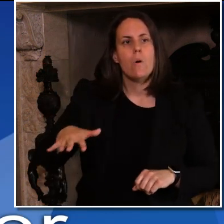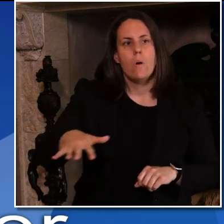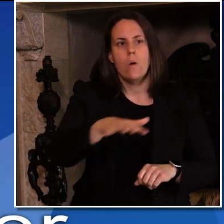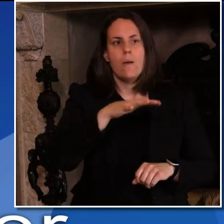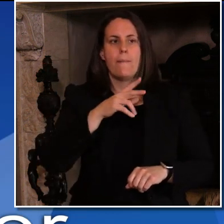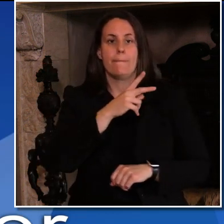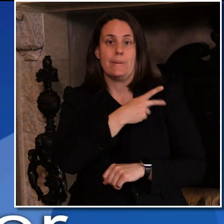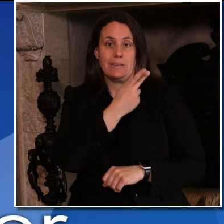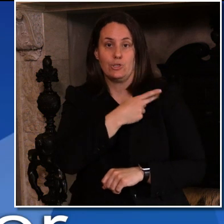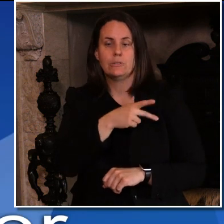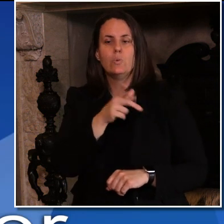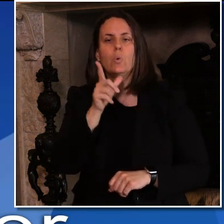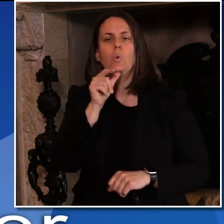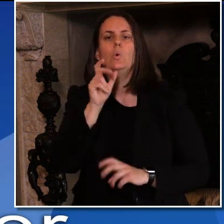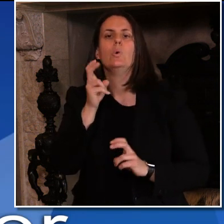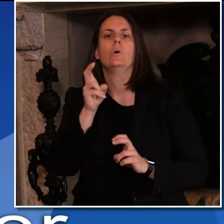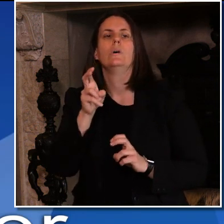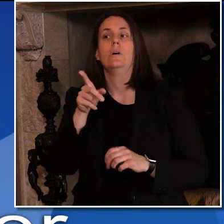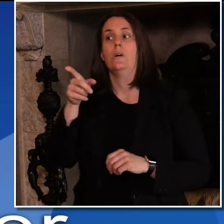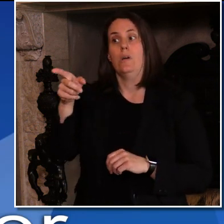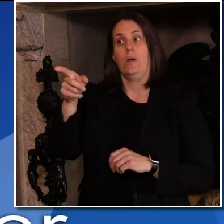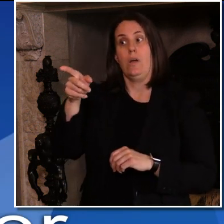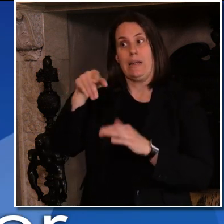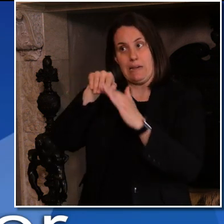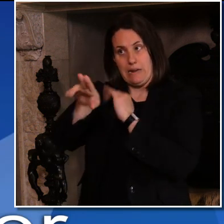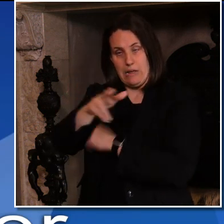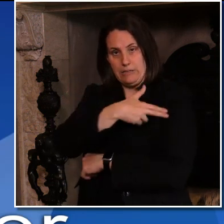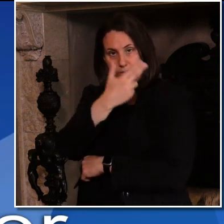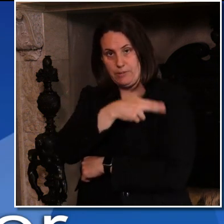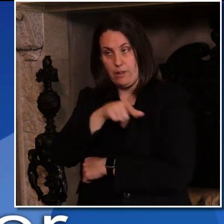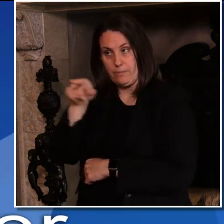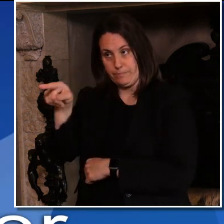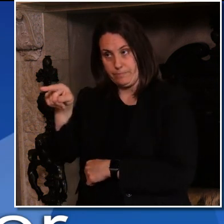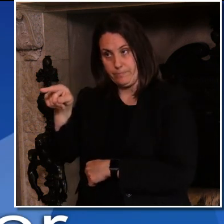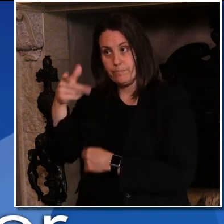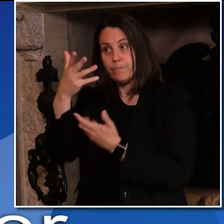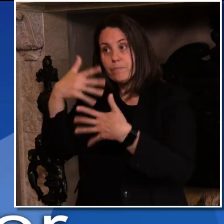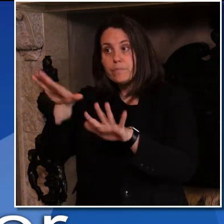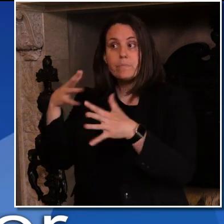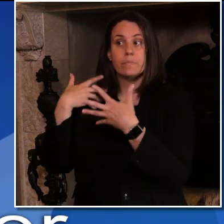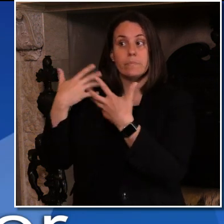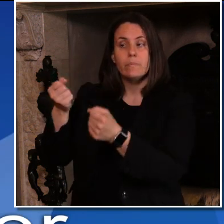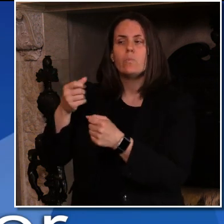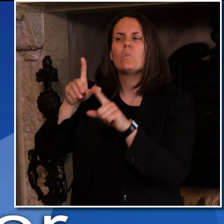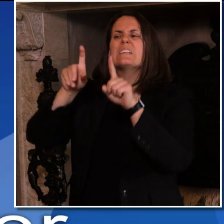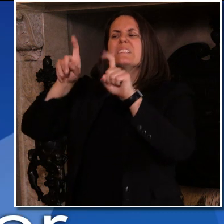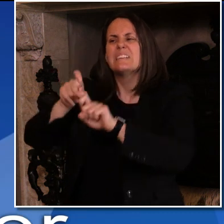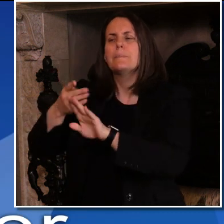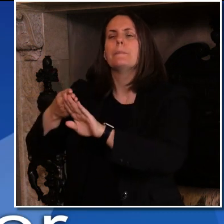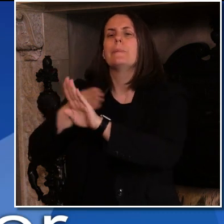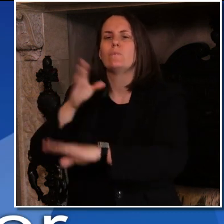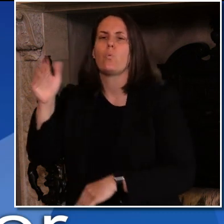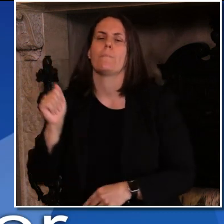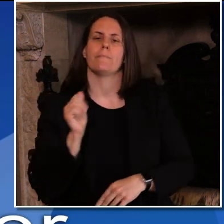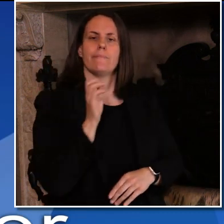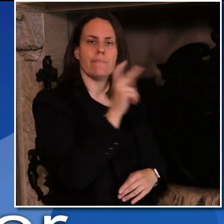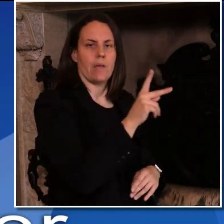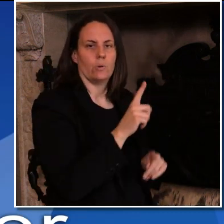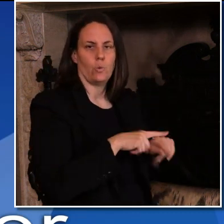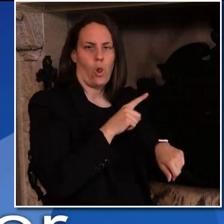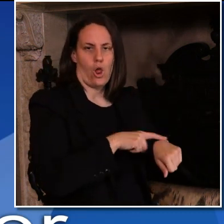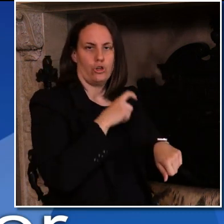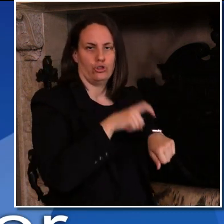the patients aren't symptomatic, and also maybe more wide-scale testing of admissions to nursing homes. Is that